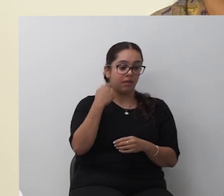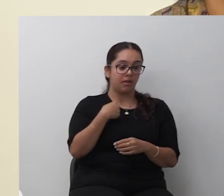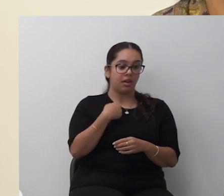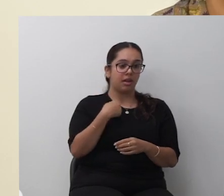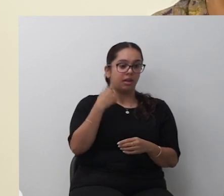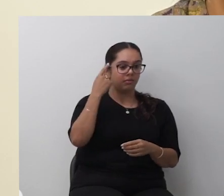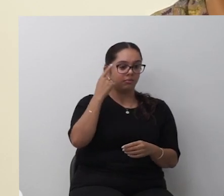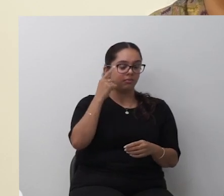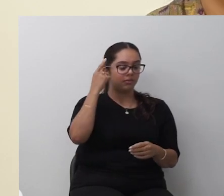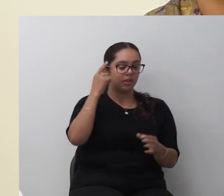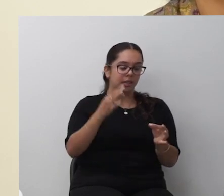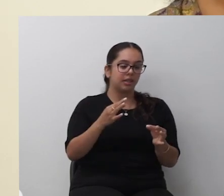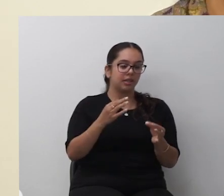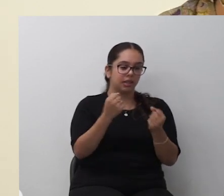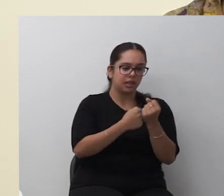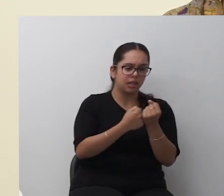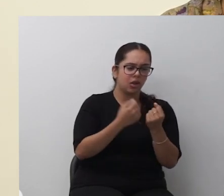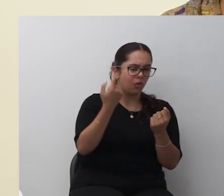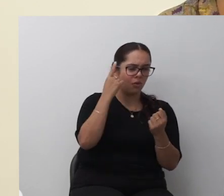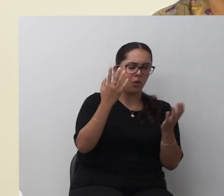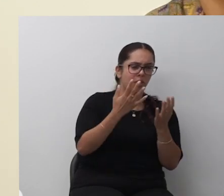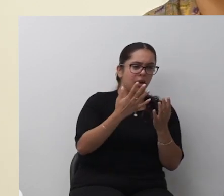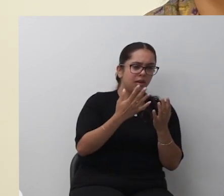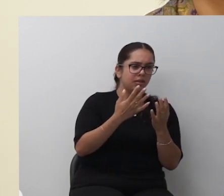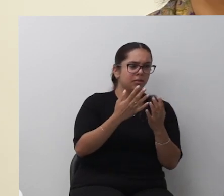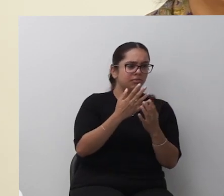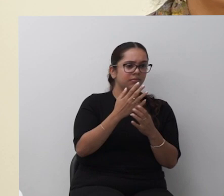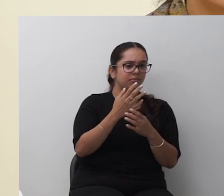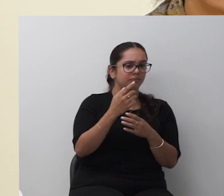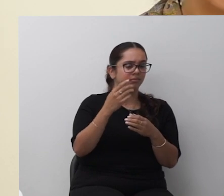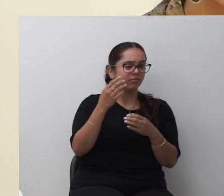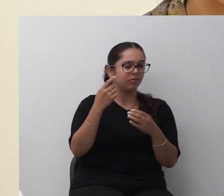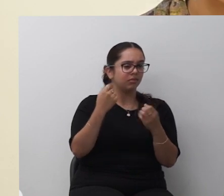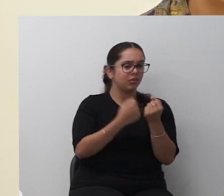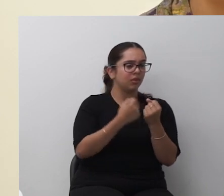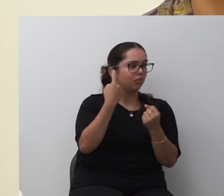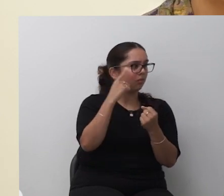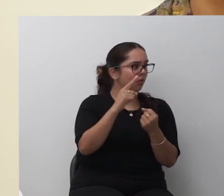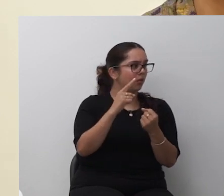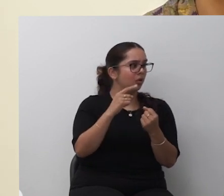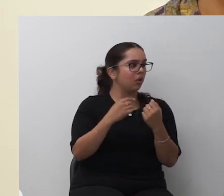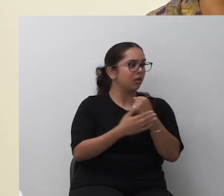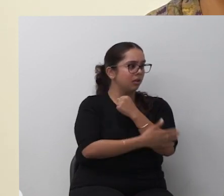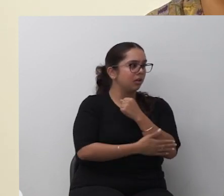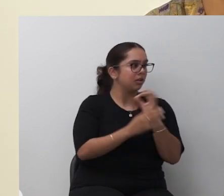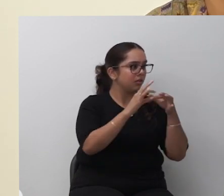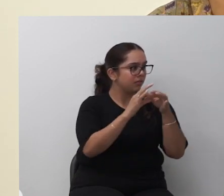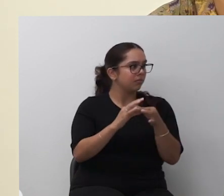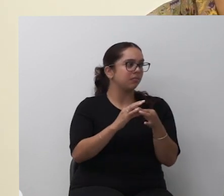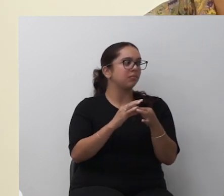to advocate, what am I advocating for? Am I advocating for reunification? Am I advocating for ending the war drills that are happening incessantly?